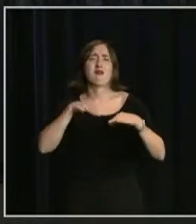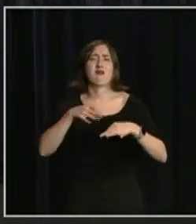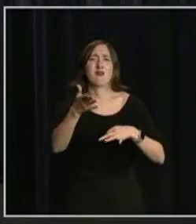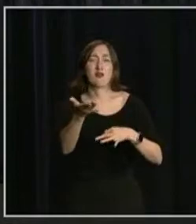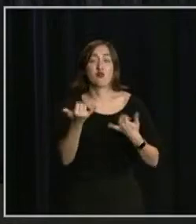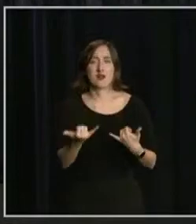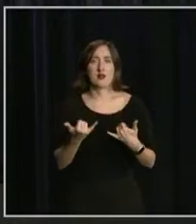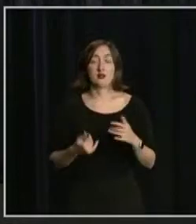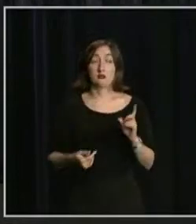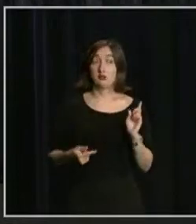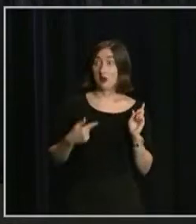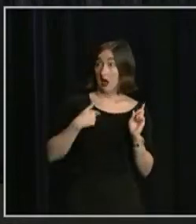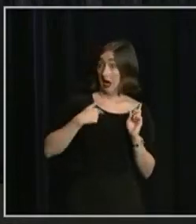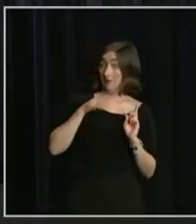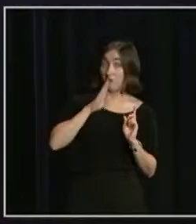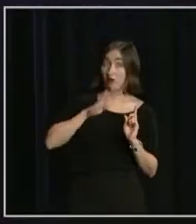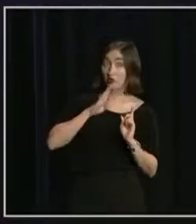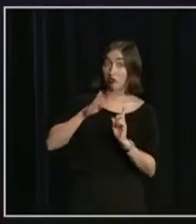At the governor?